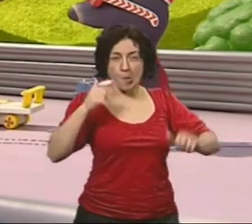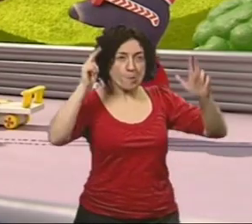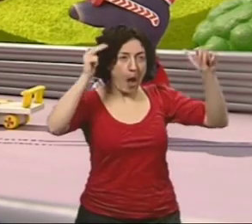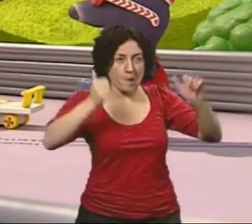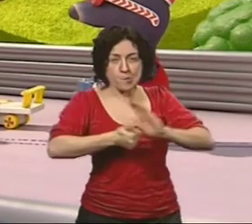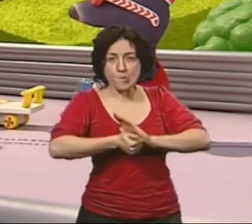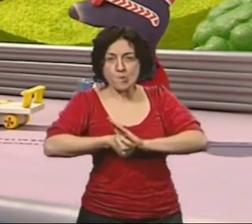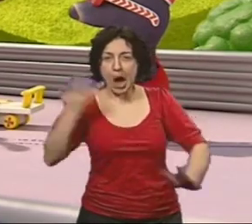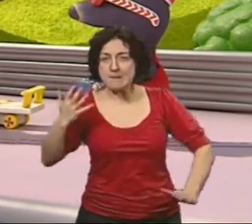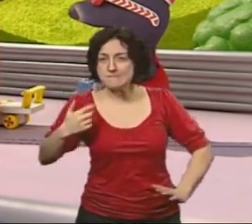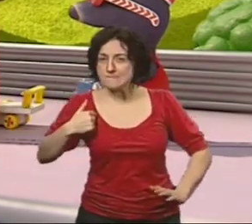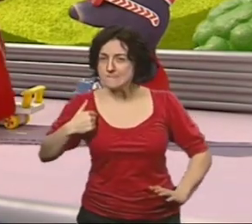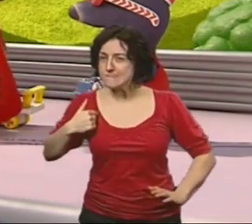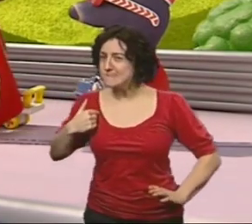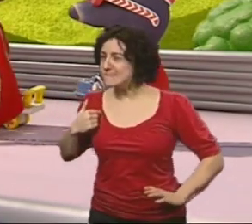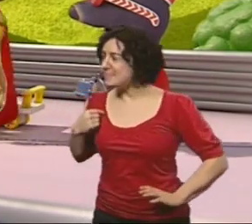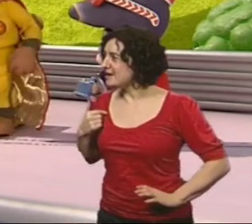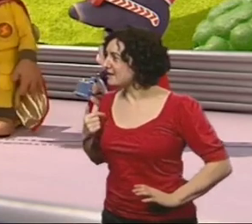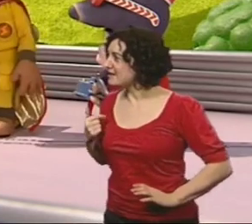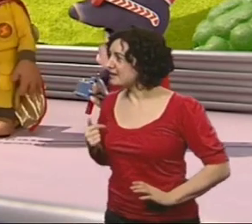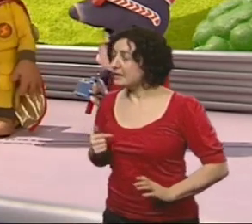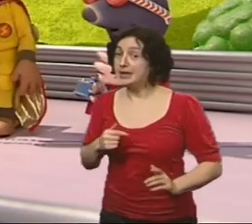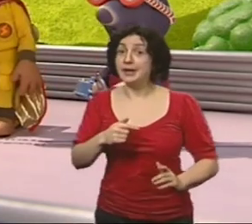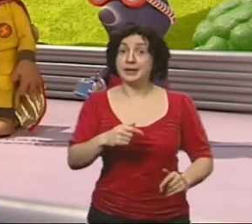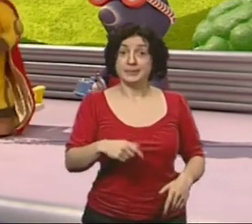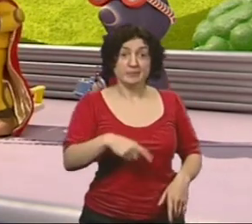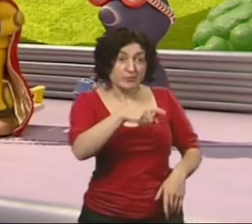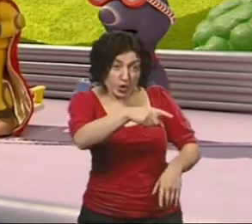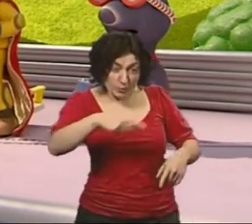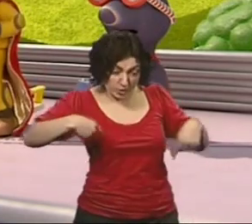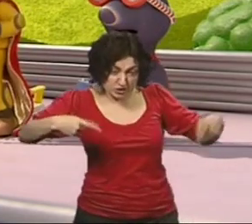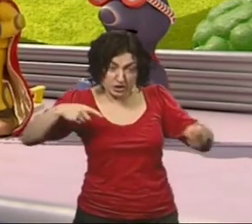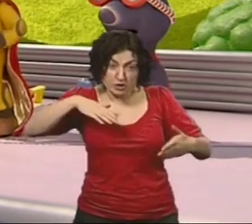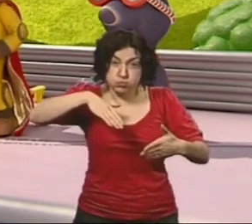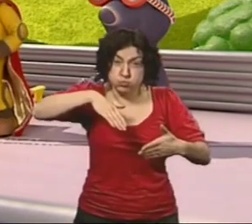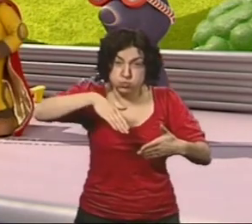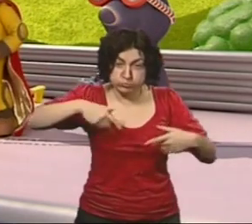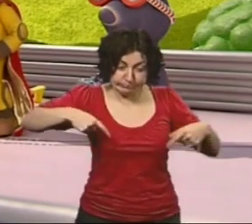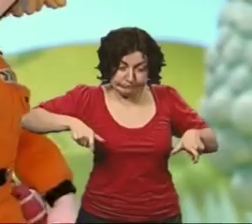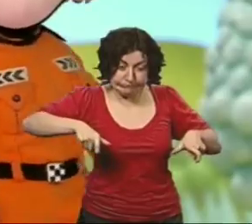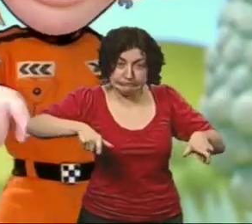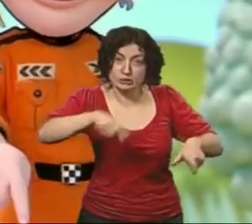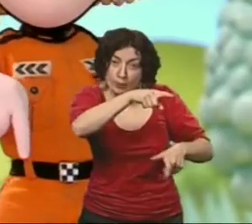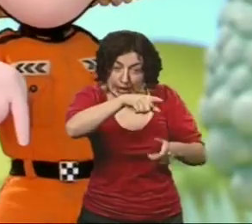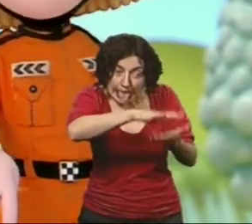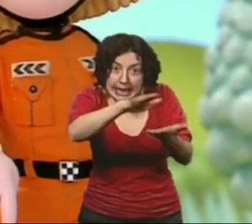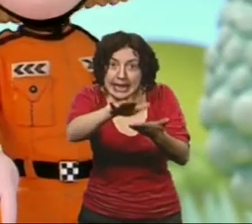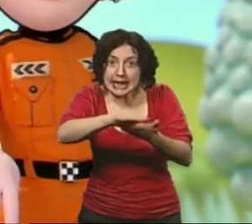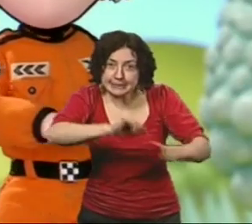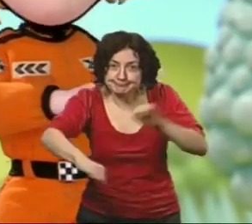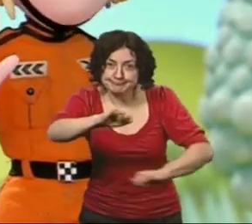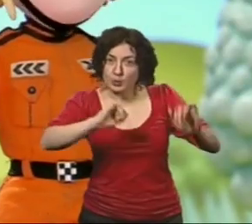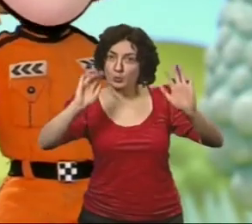with the flare. Well, if you made that tyre mark, you can clean it up, Flash. This track has got